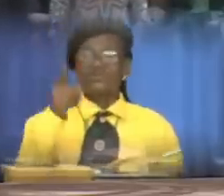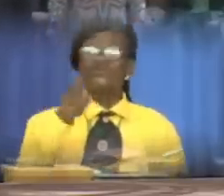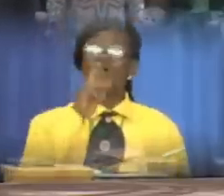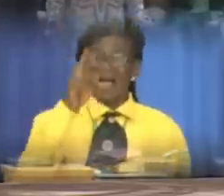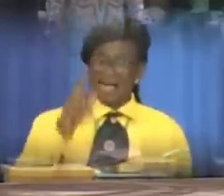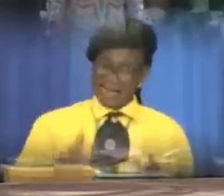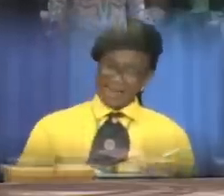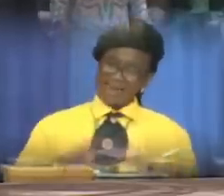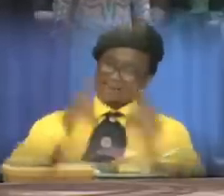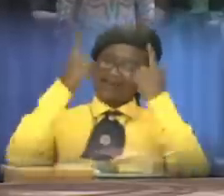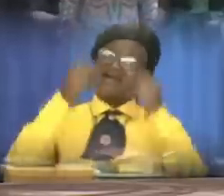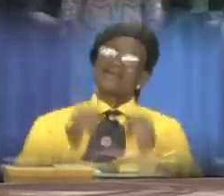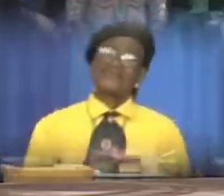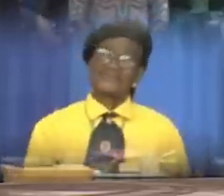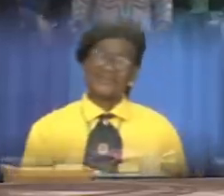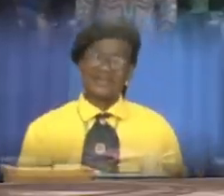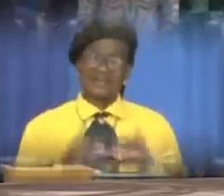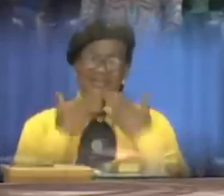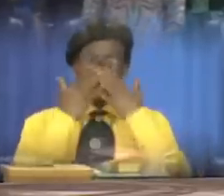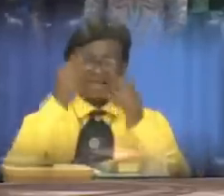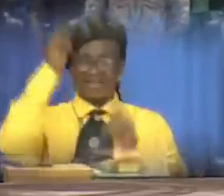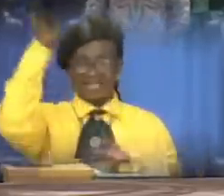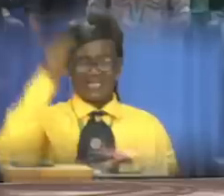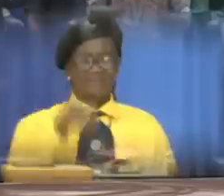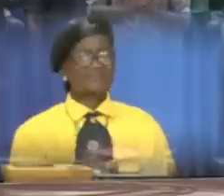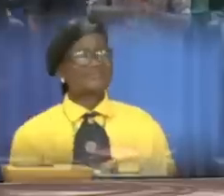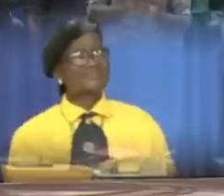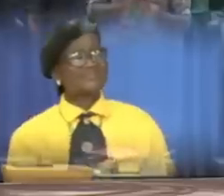You're worthy of my praise.